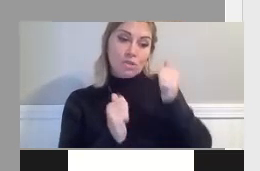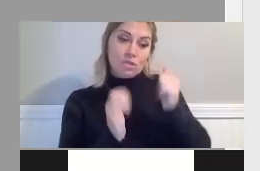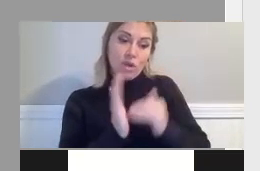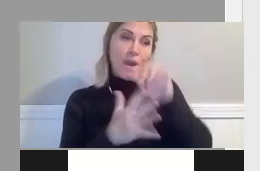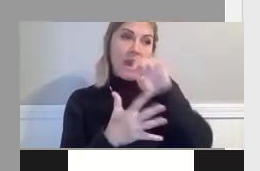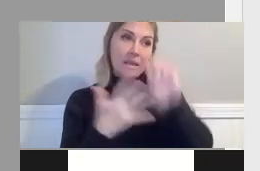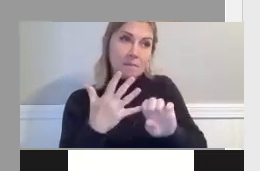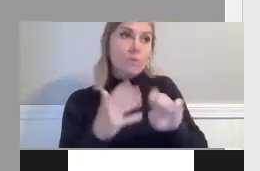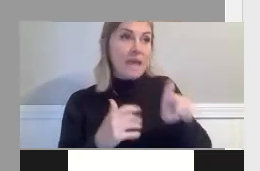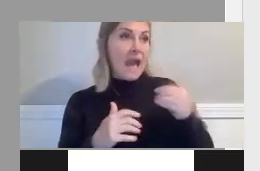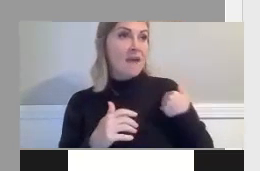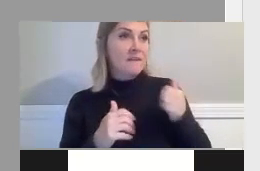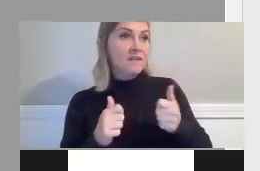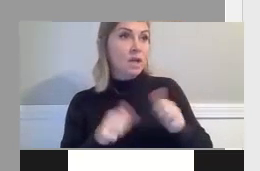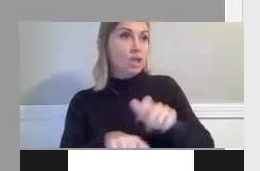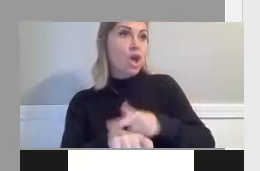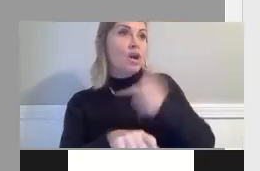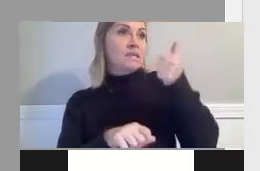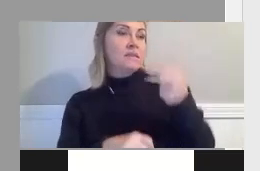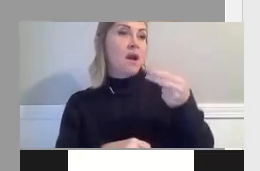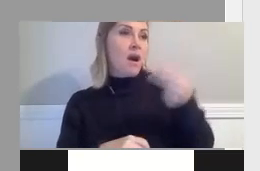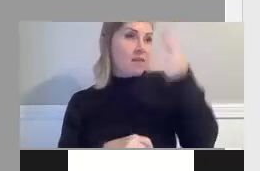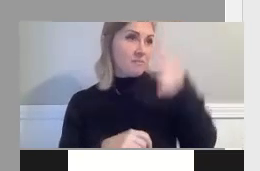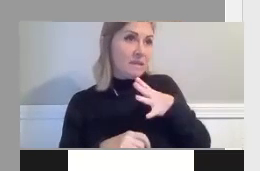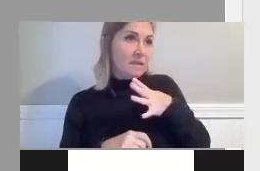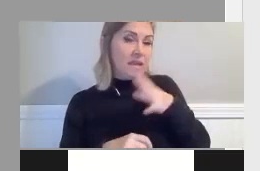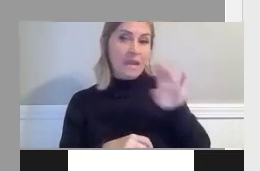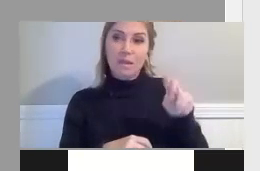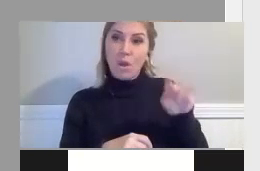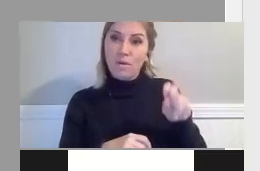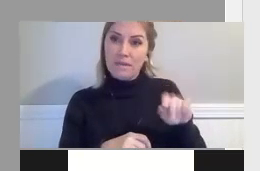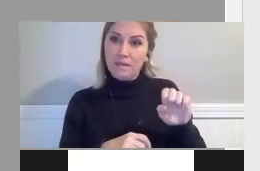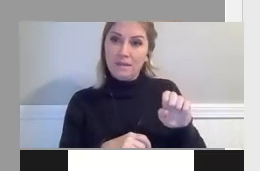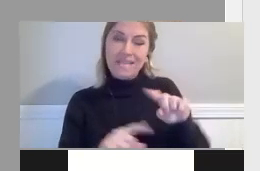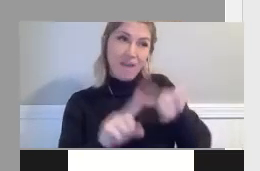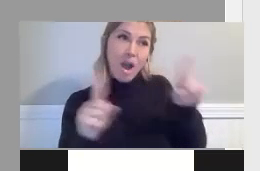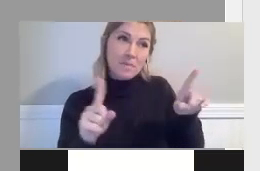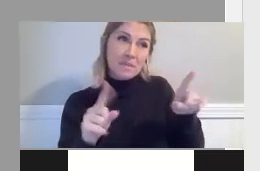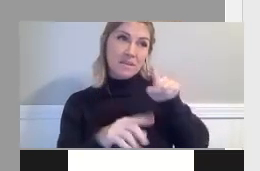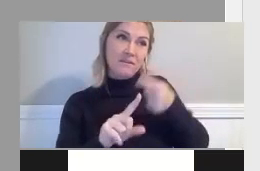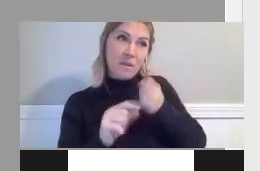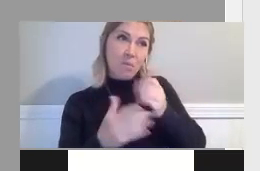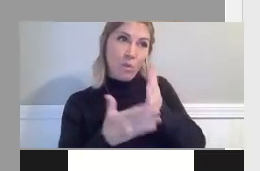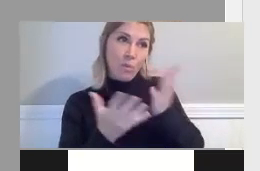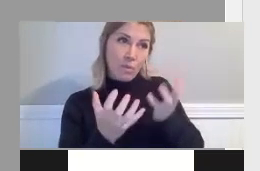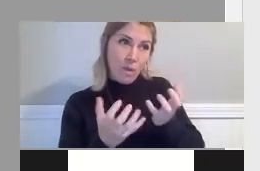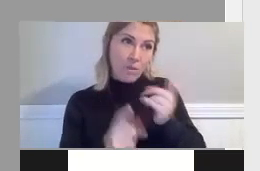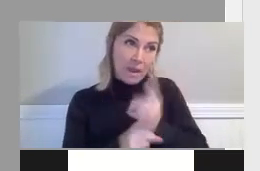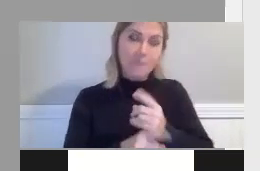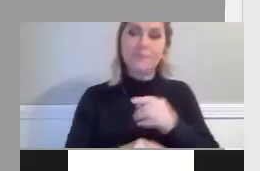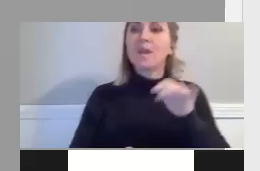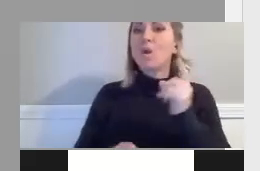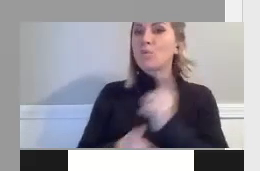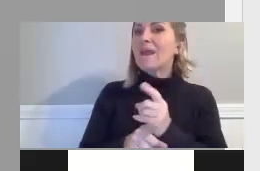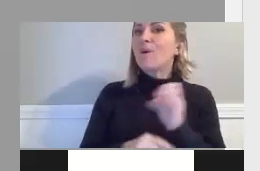the longest Huffman encodings, which would be opposite of what we're after. Right? Yes. Since we are using the lowest okay,